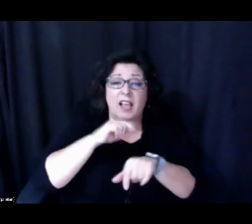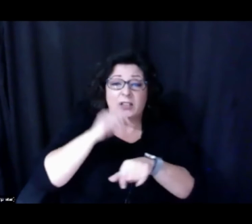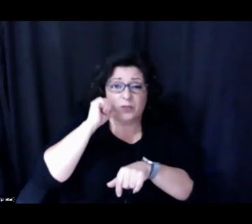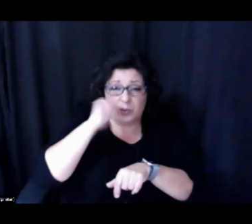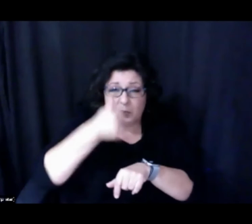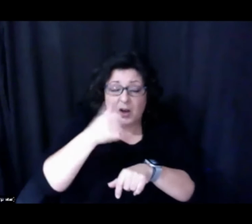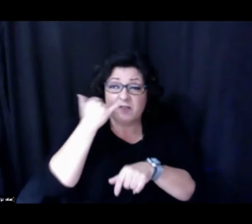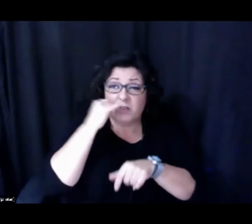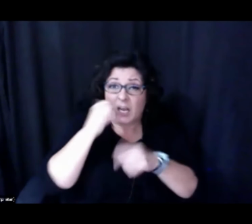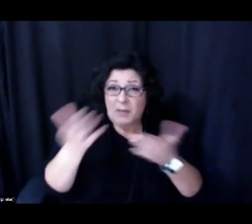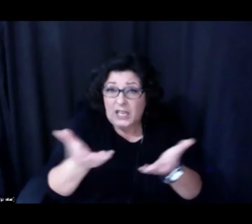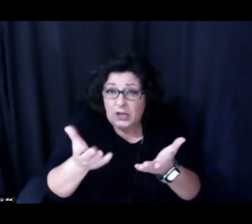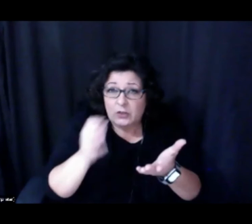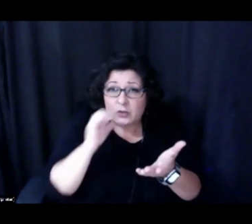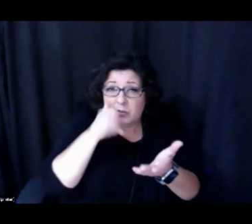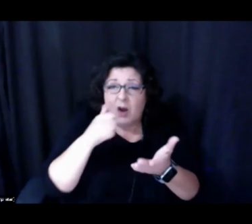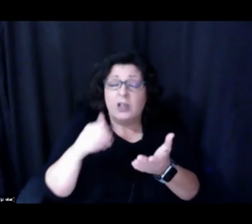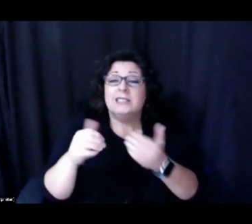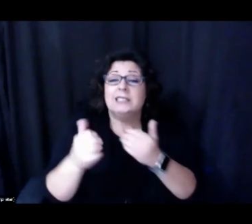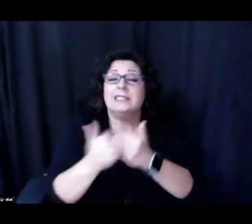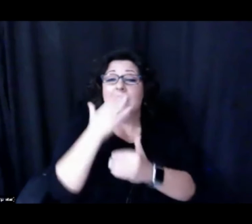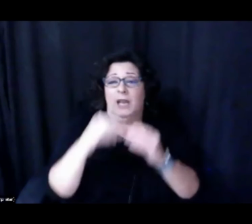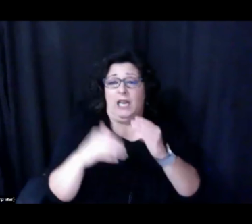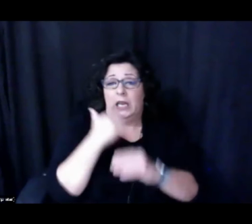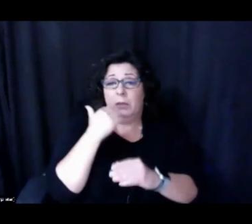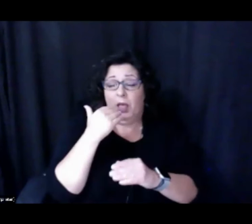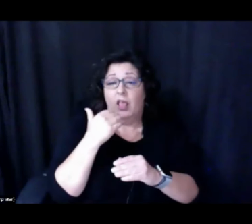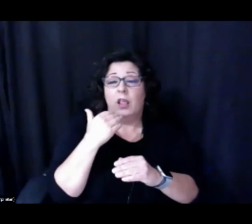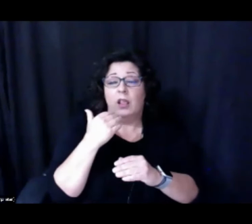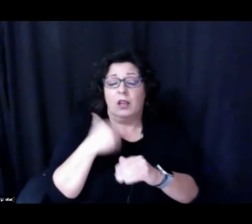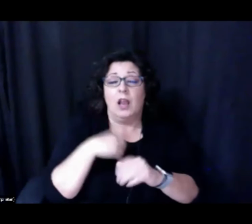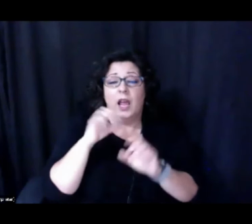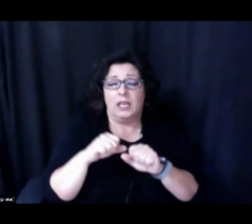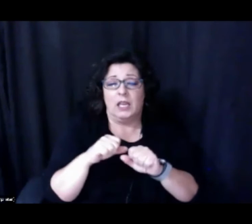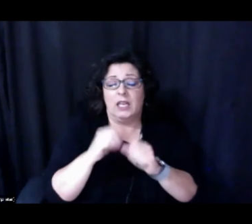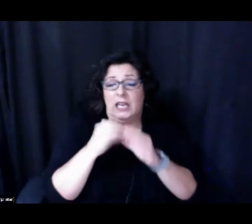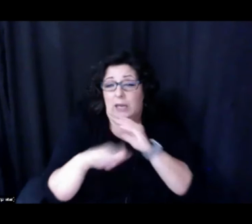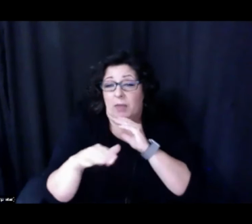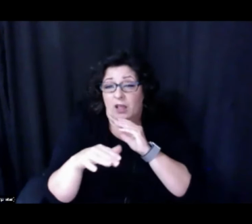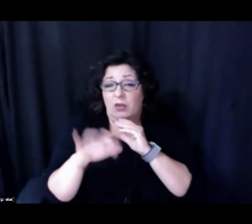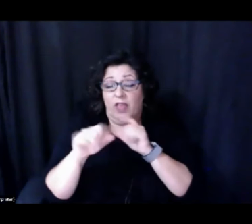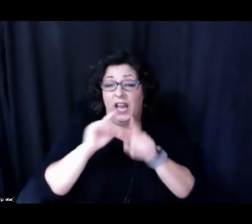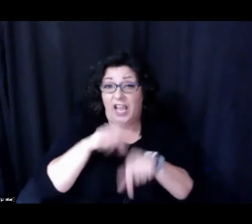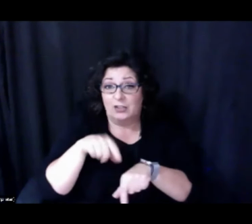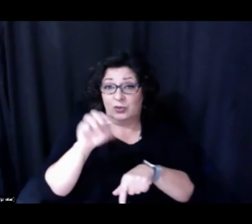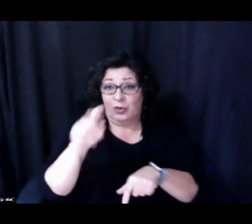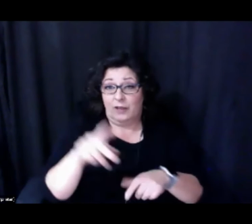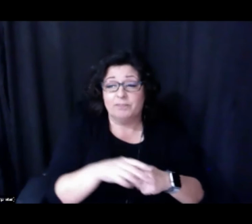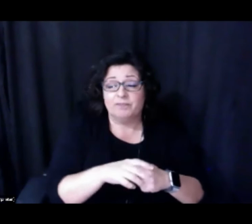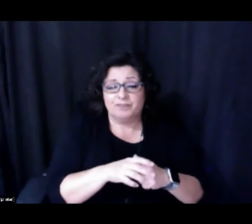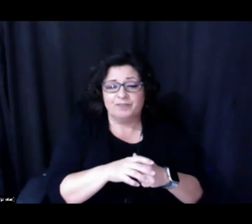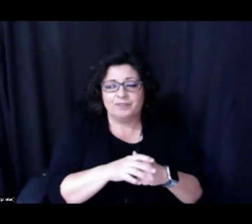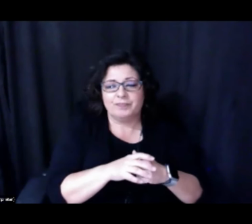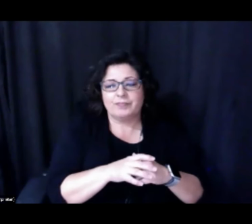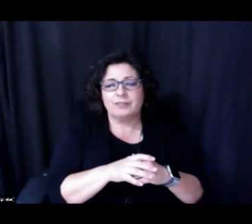tomorrow, please send me an email and I can email you the answer.